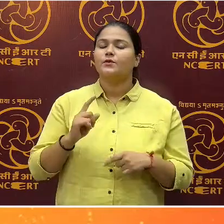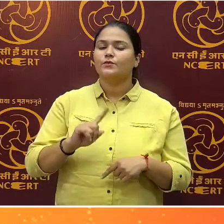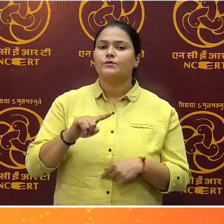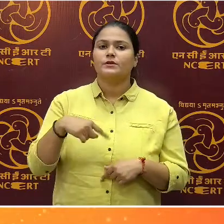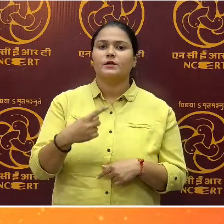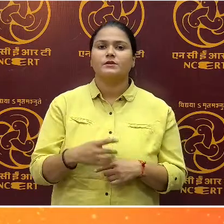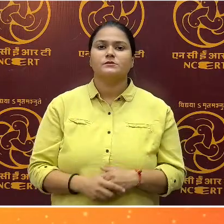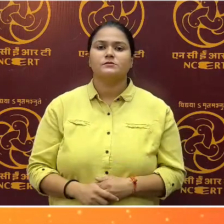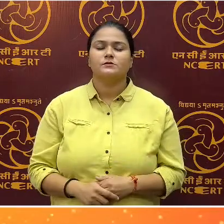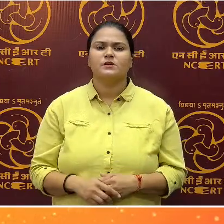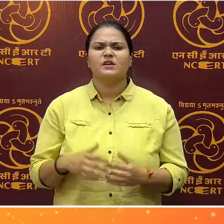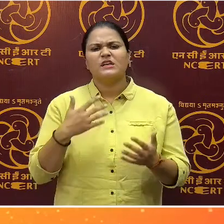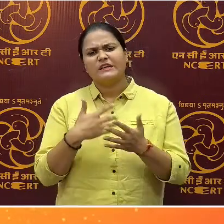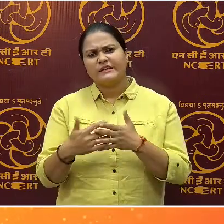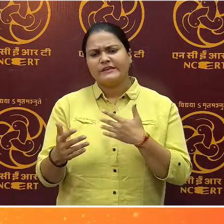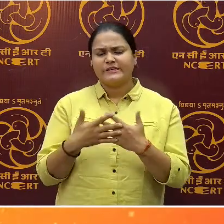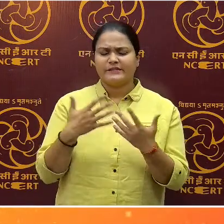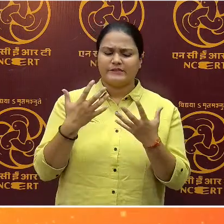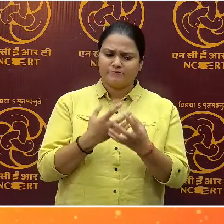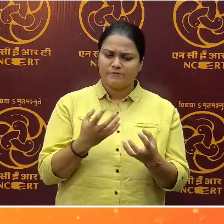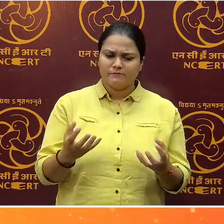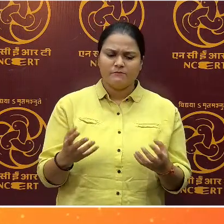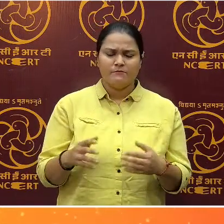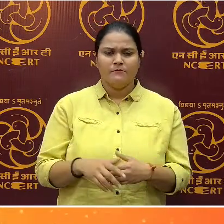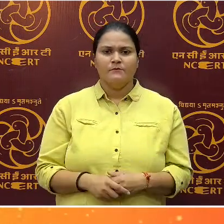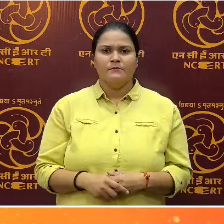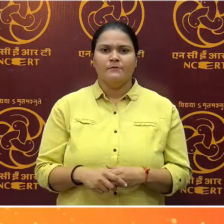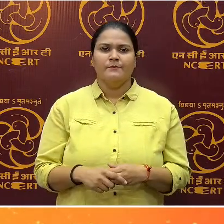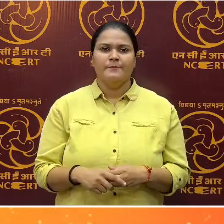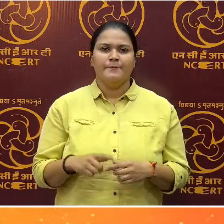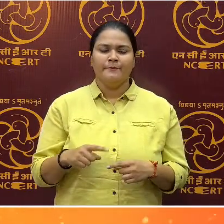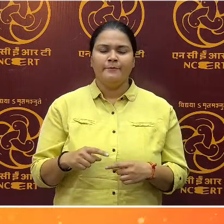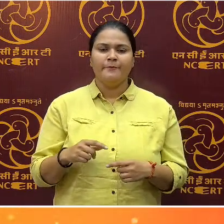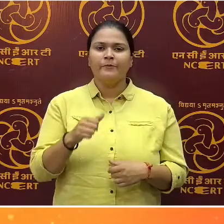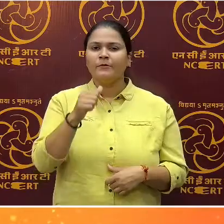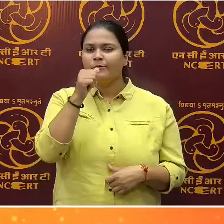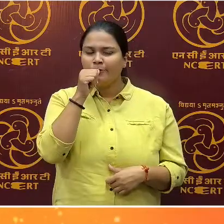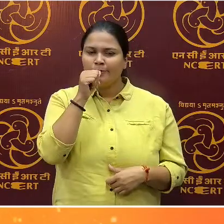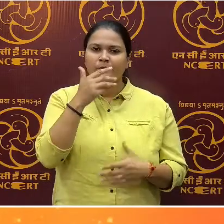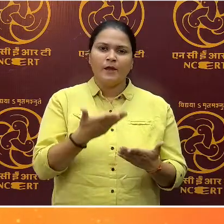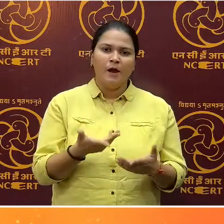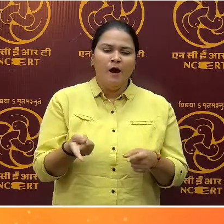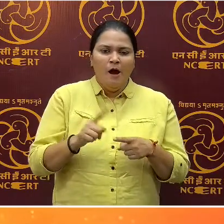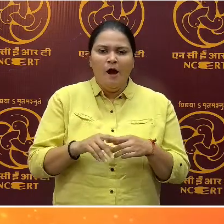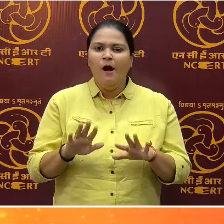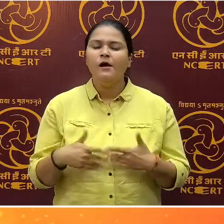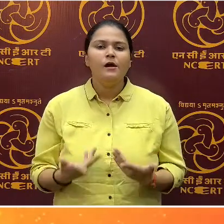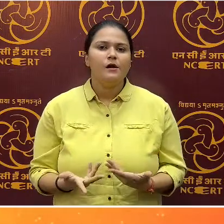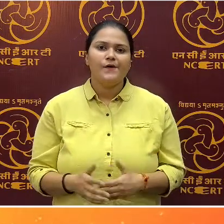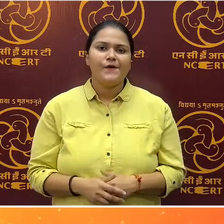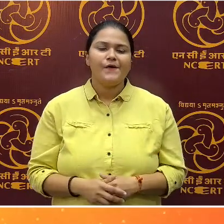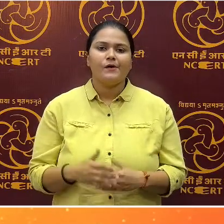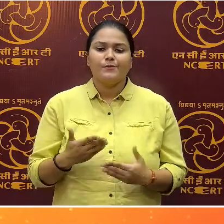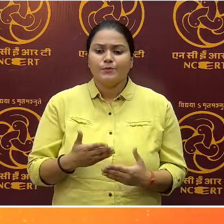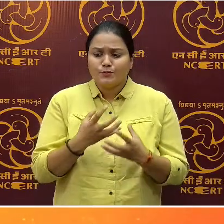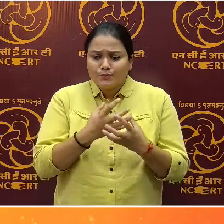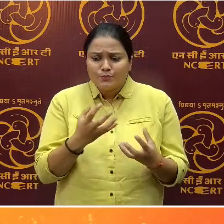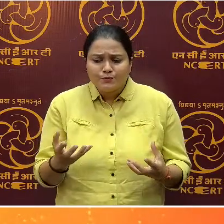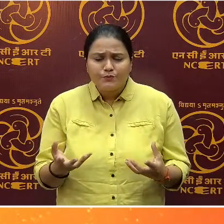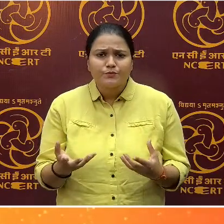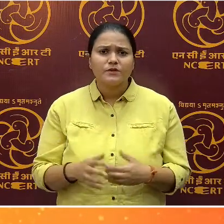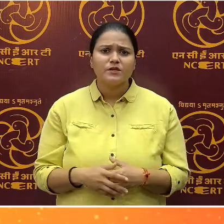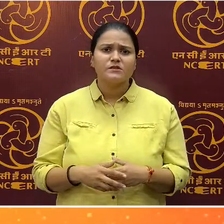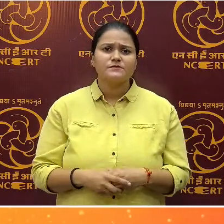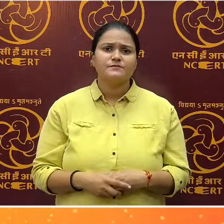that whatever substance which are there, now we had talked of liquid, so what happens? The object